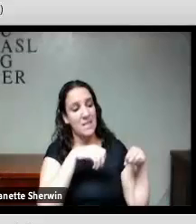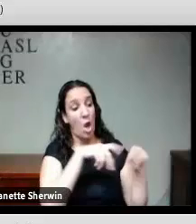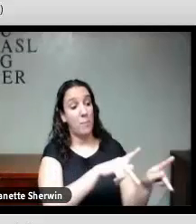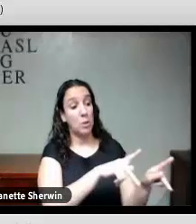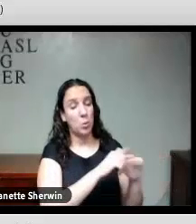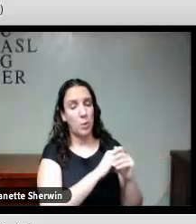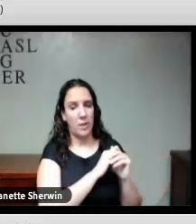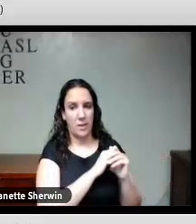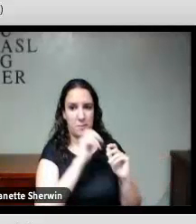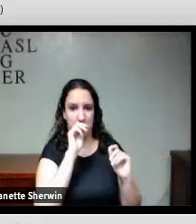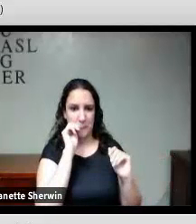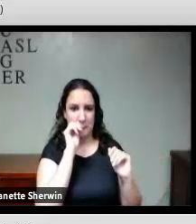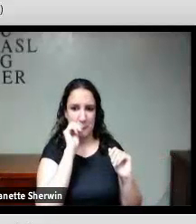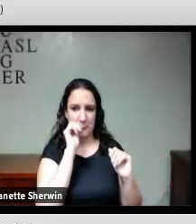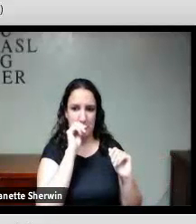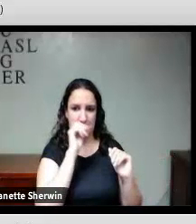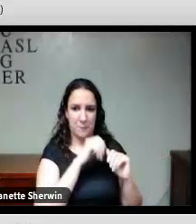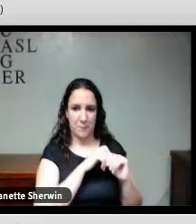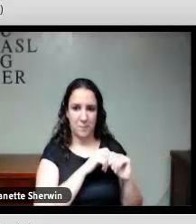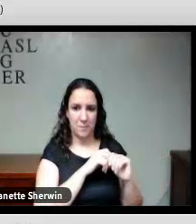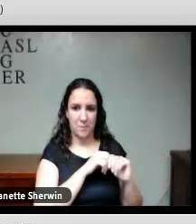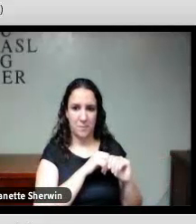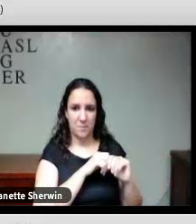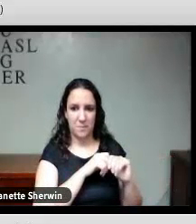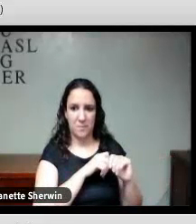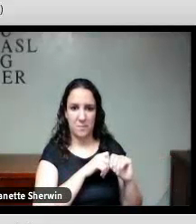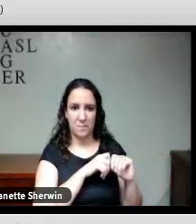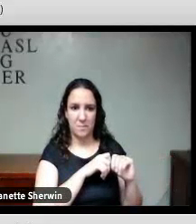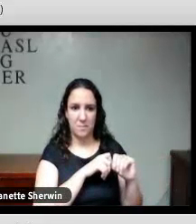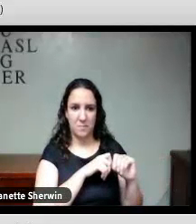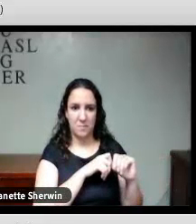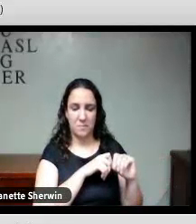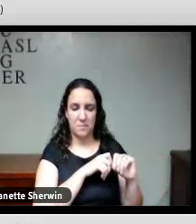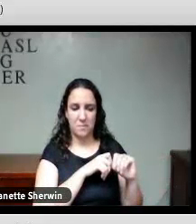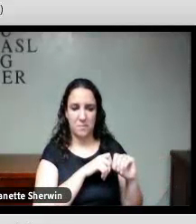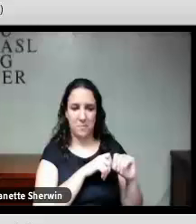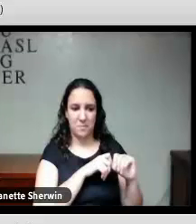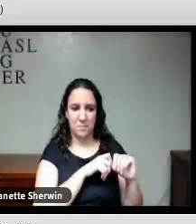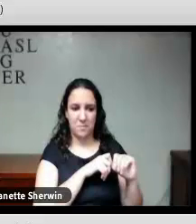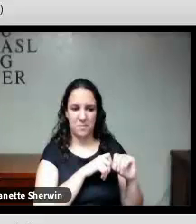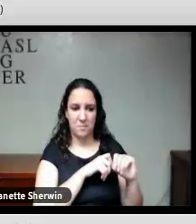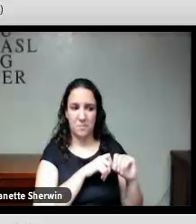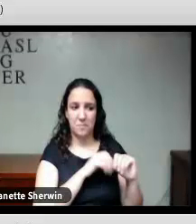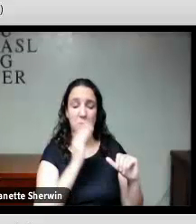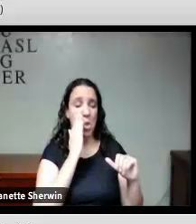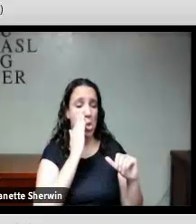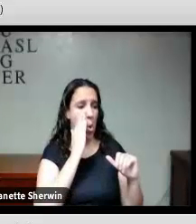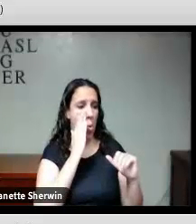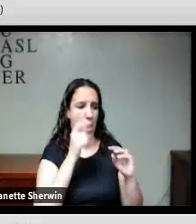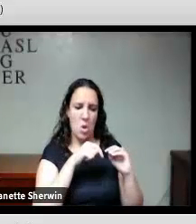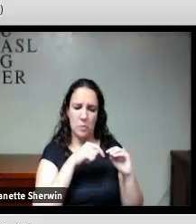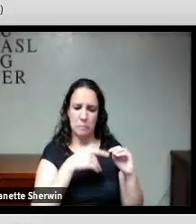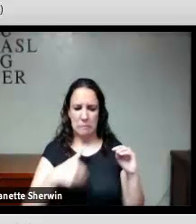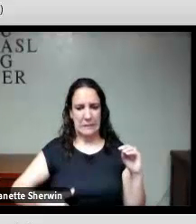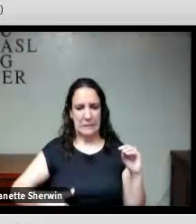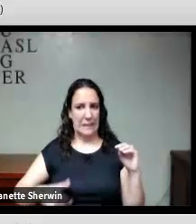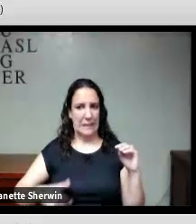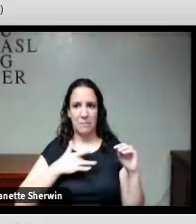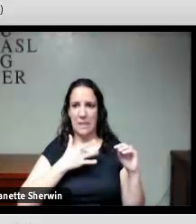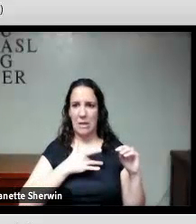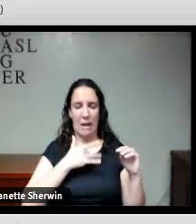is an opportunity for me to develop. We know deep down we feel they're very challenging, and I'm going to just put that out there. We